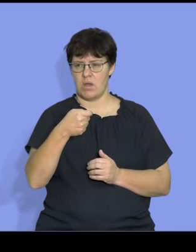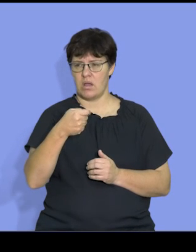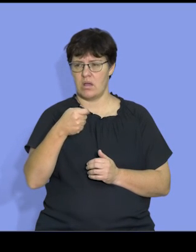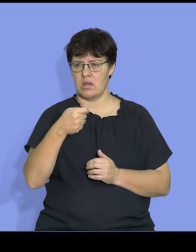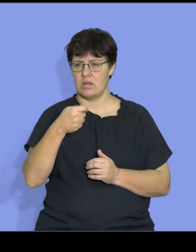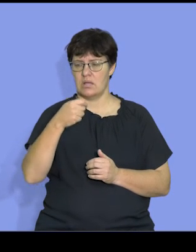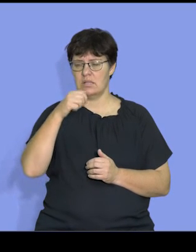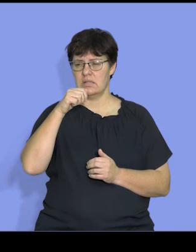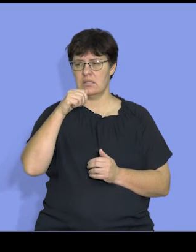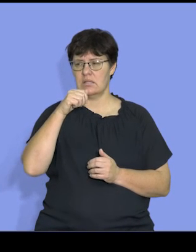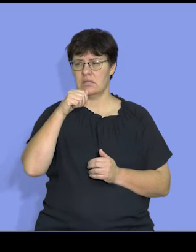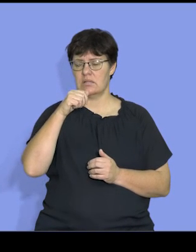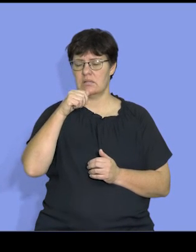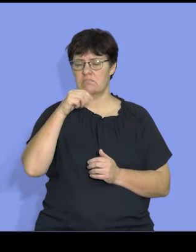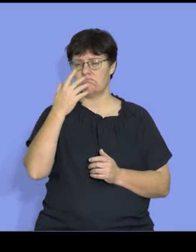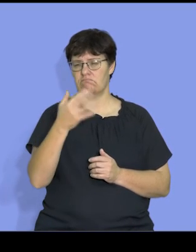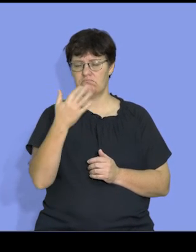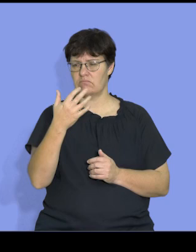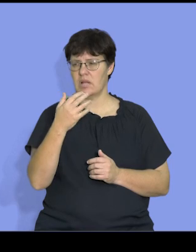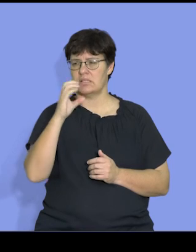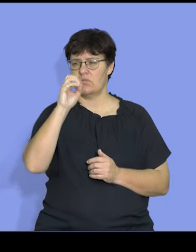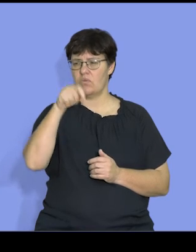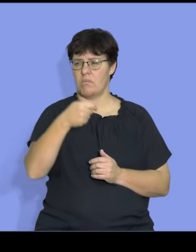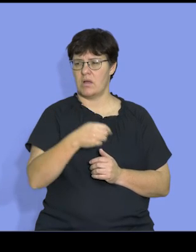0.67 cubic decimeters, and then